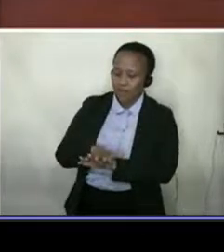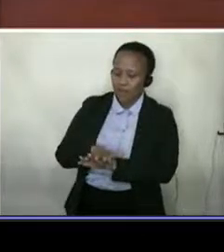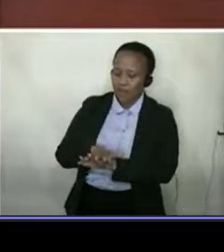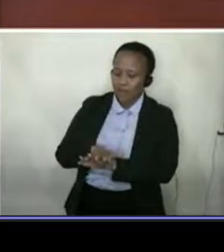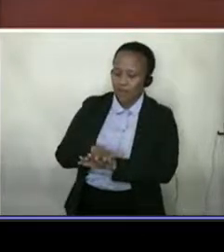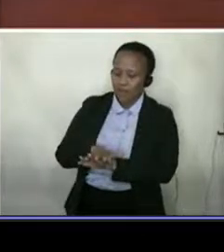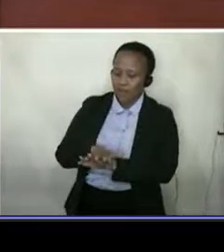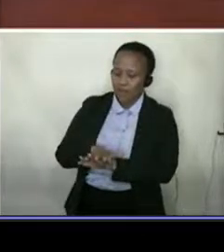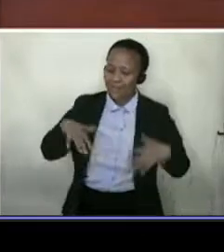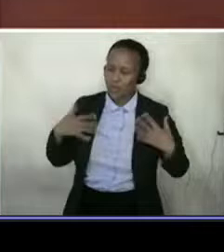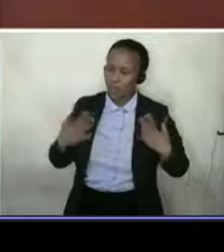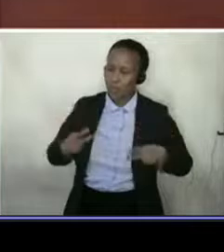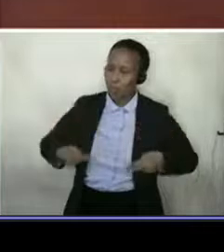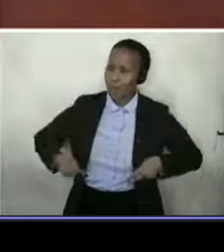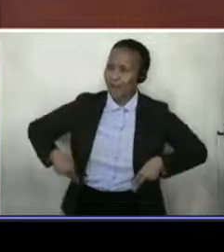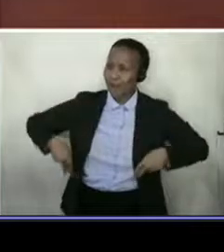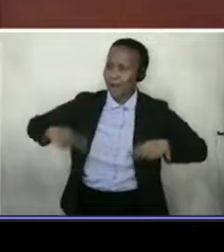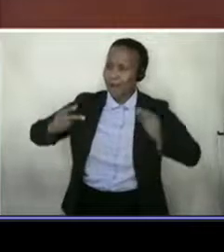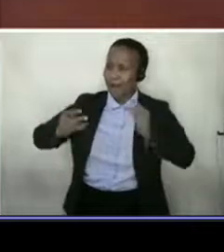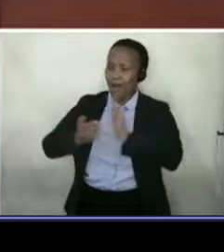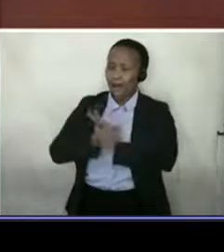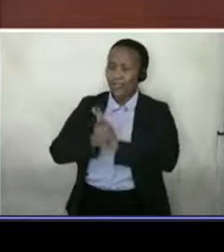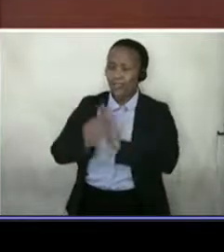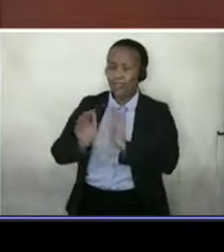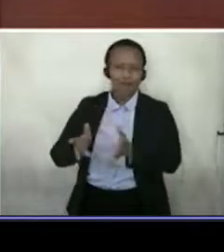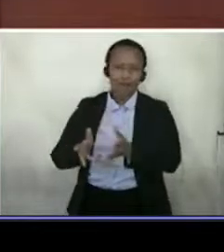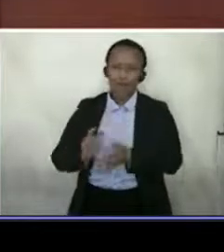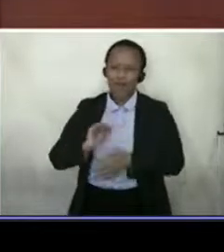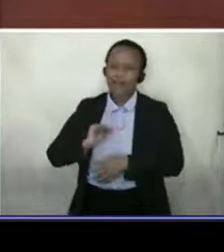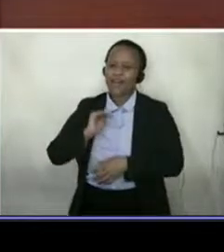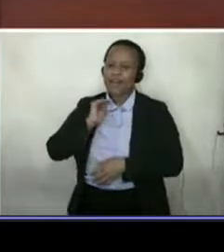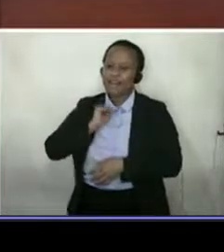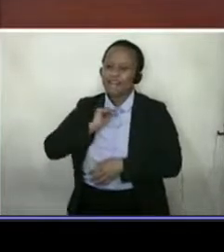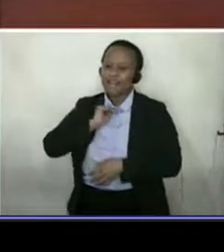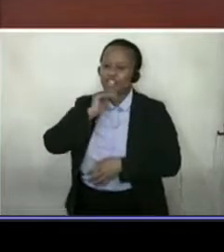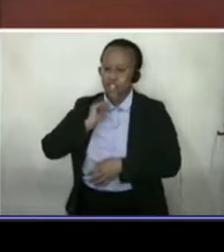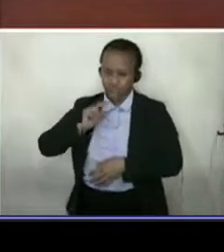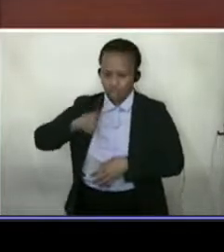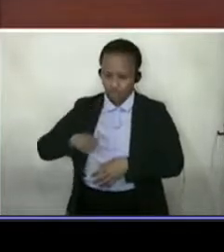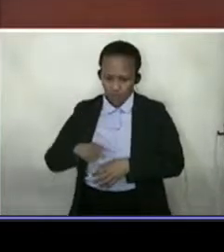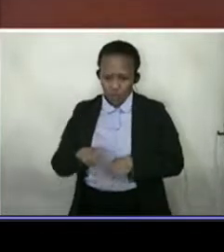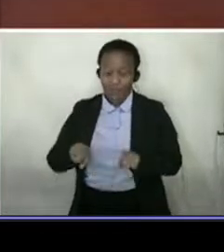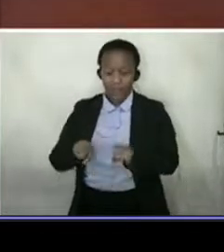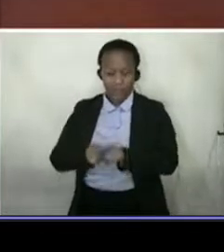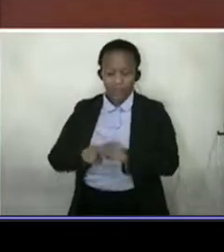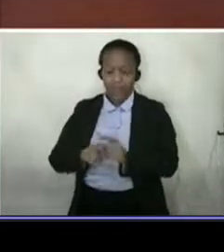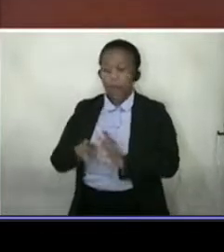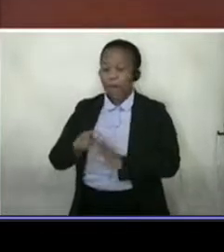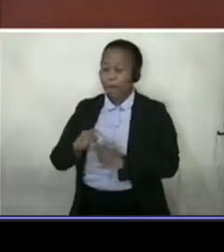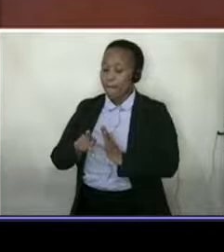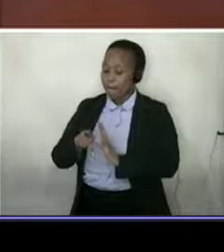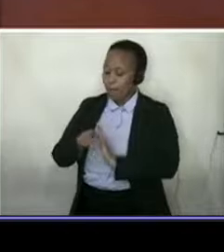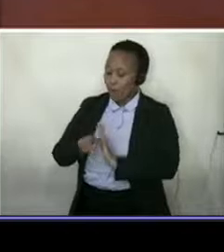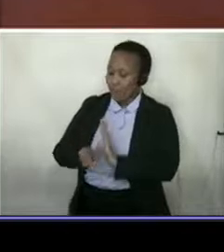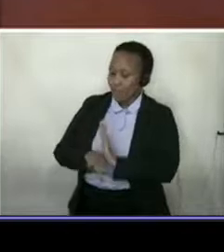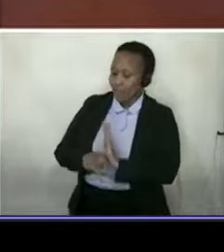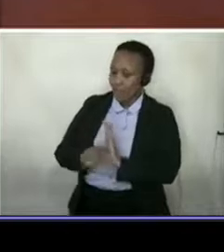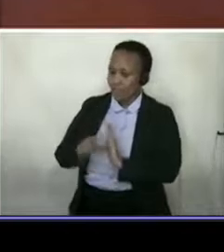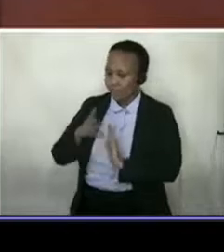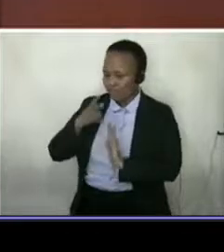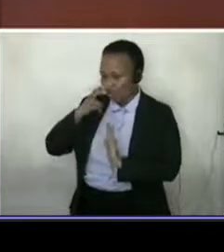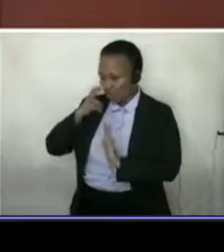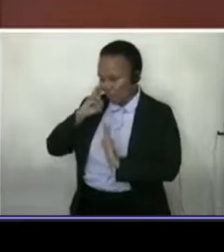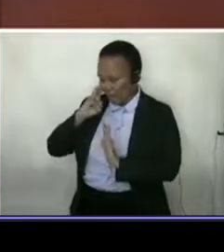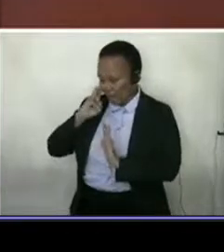skilled, also very efficient, and they must promote policies that should be based on strict performance